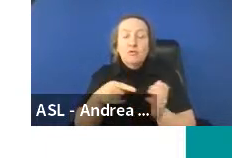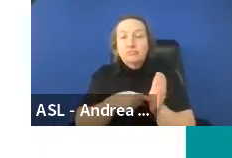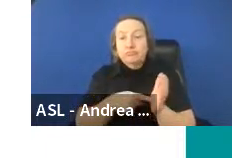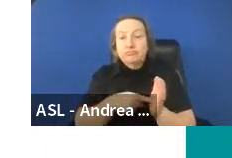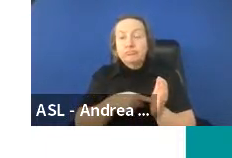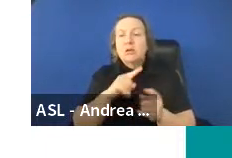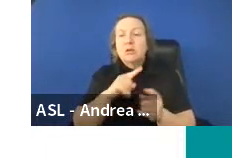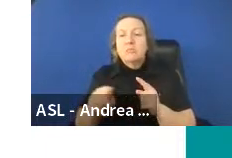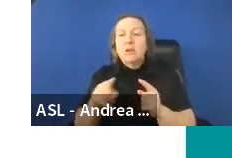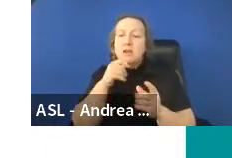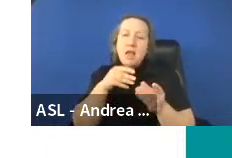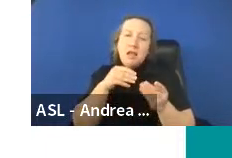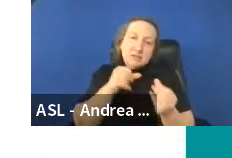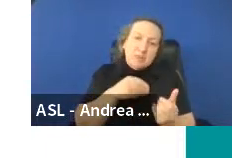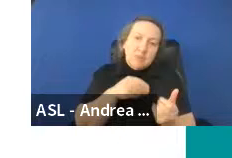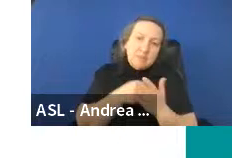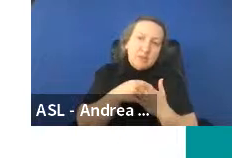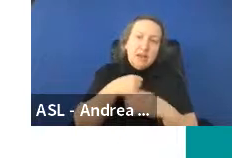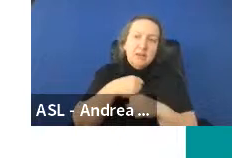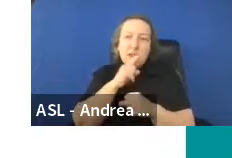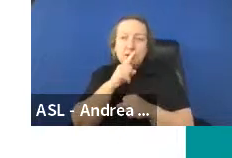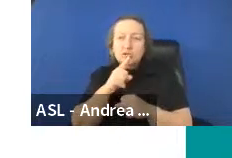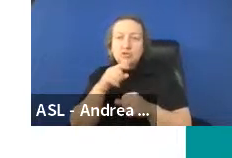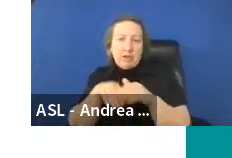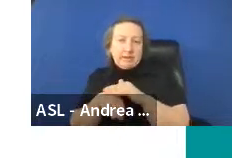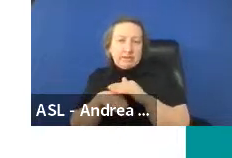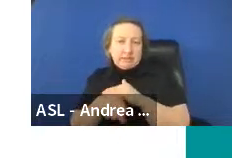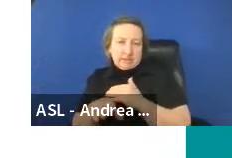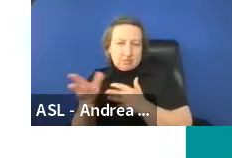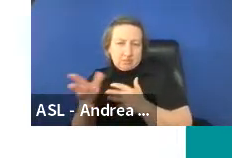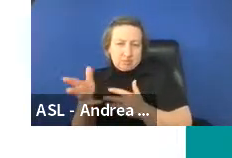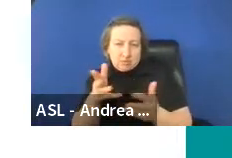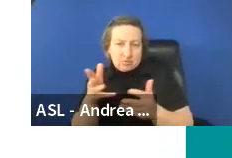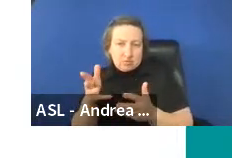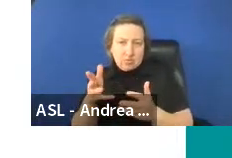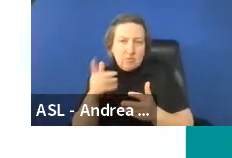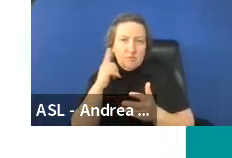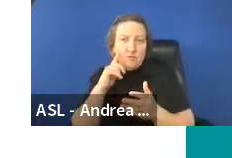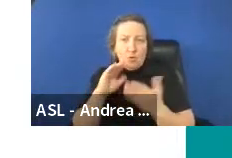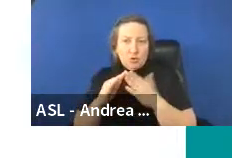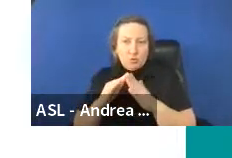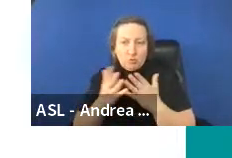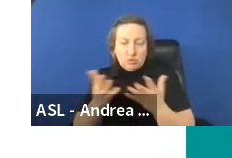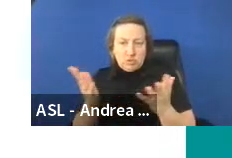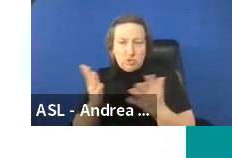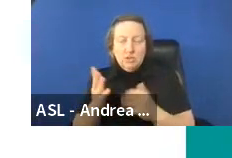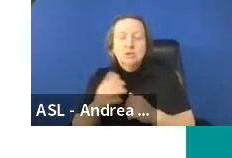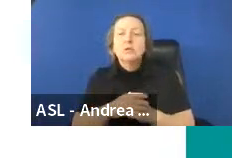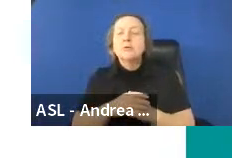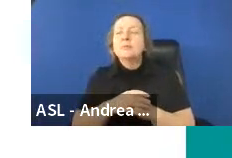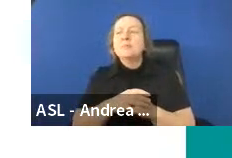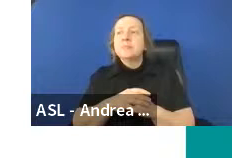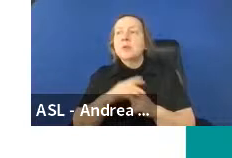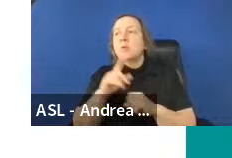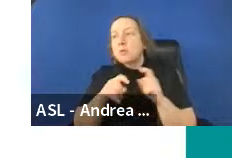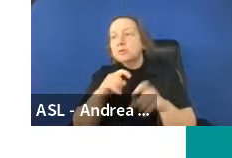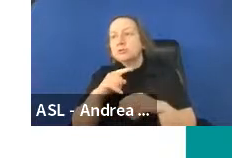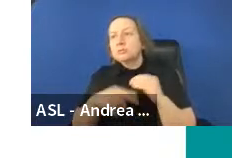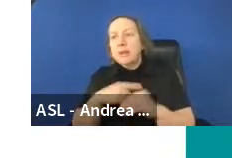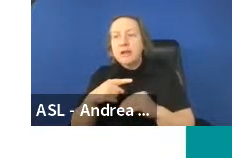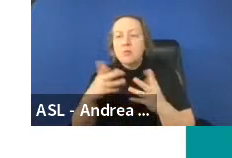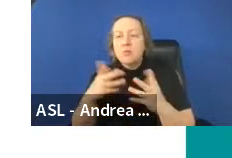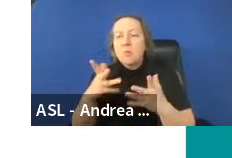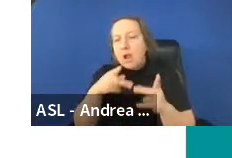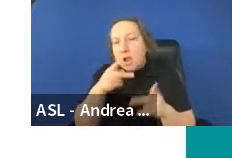spending money and making sure the bridge would be accessible to community members. And so there was questions around what kind